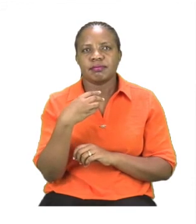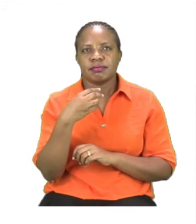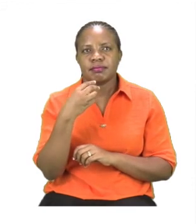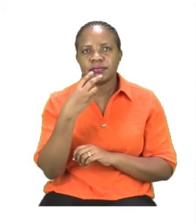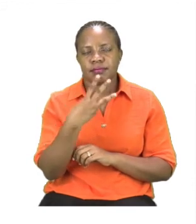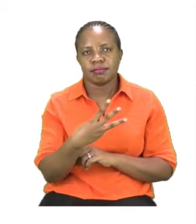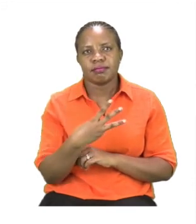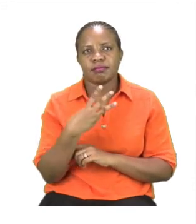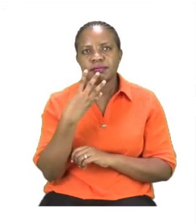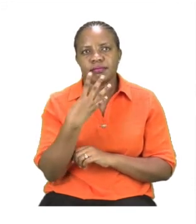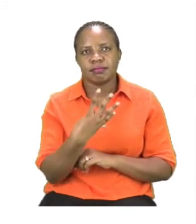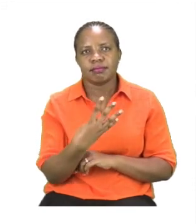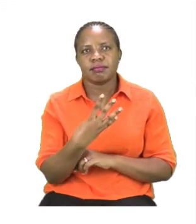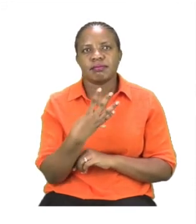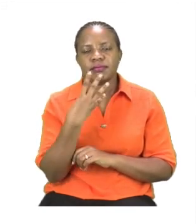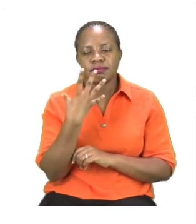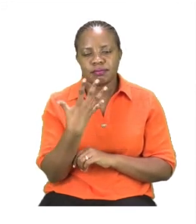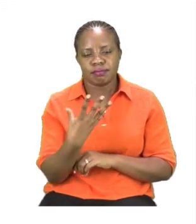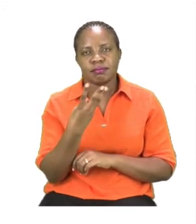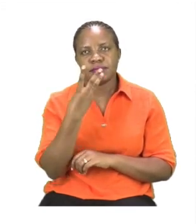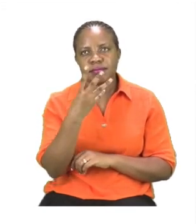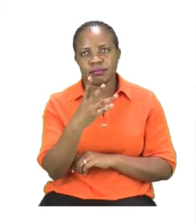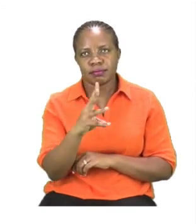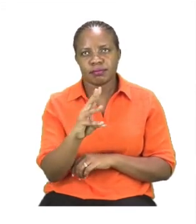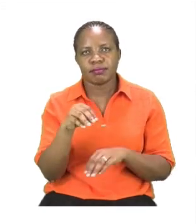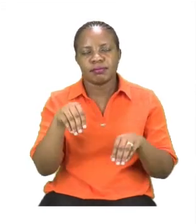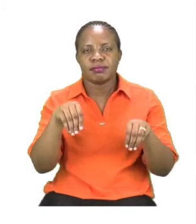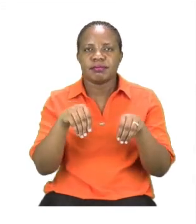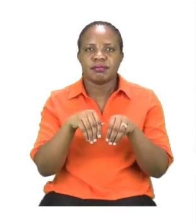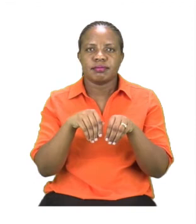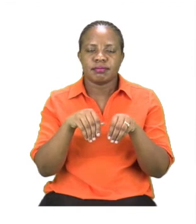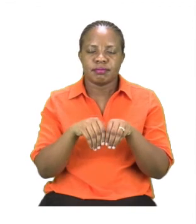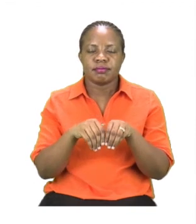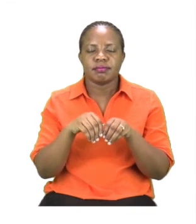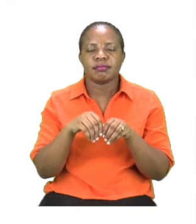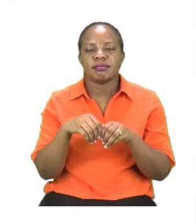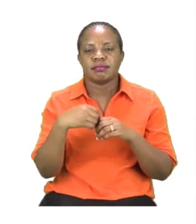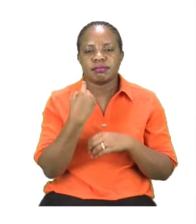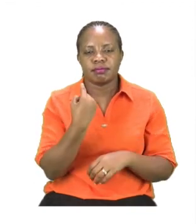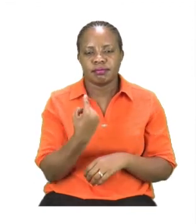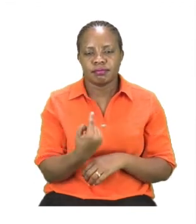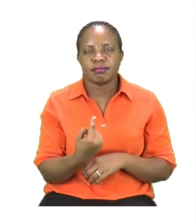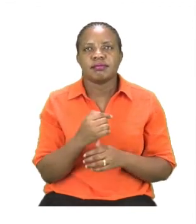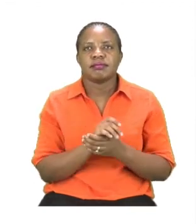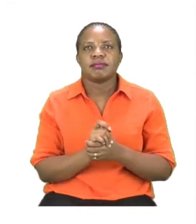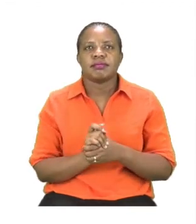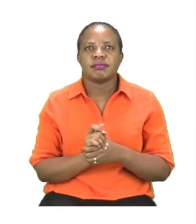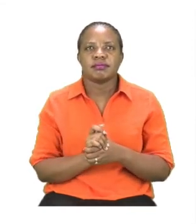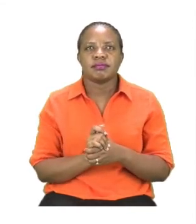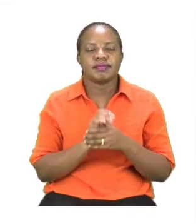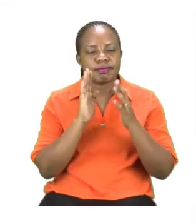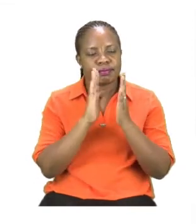four, five, and six by yourselves. Make sure that you include the